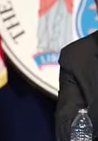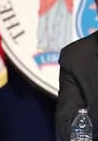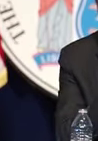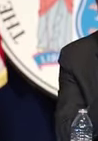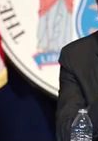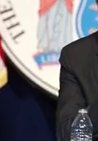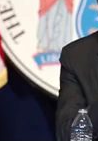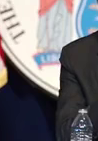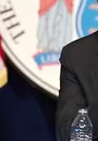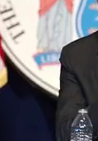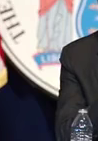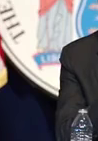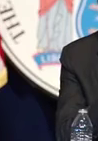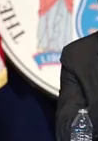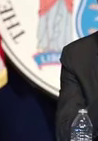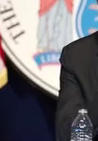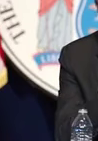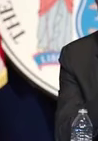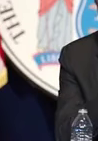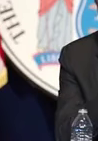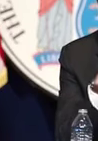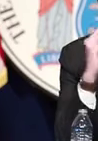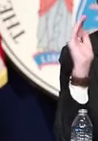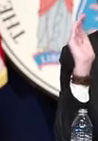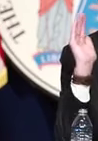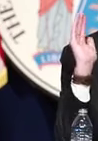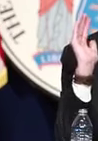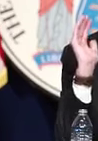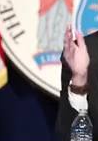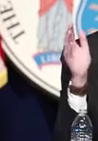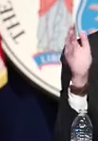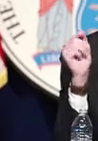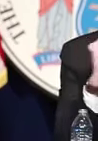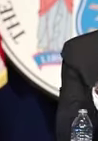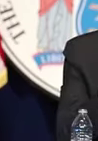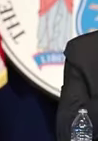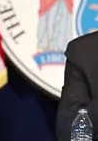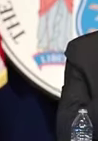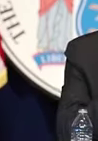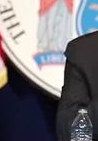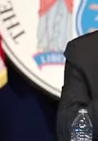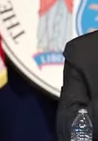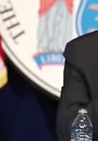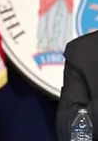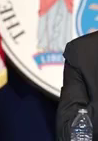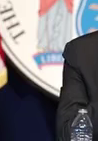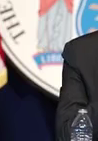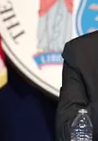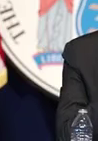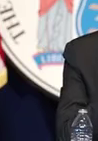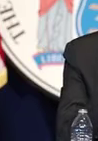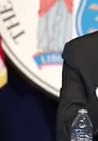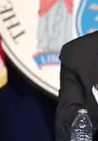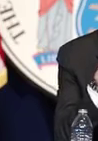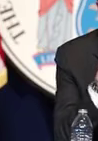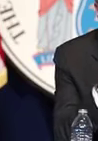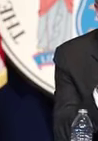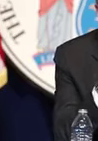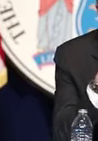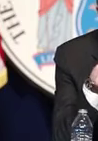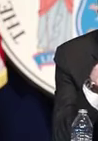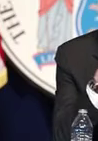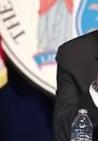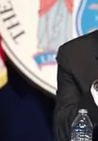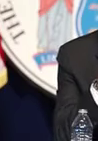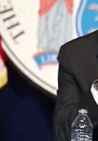everybody, we only do that if you all stay home. Just literally stay home. Not just because of the weather today, but Pat tells us tomorrow